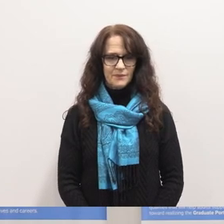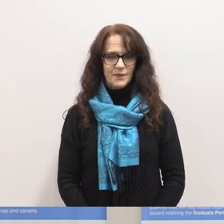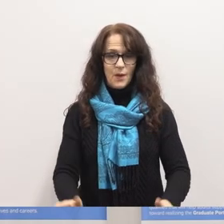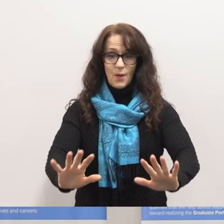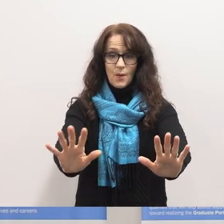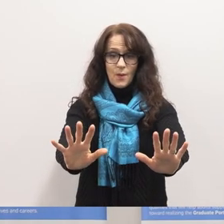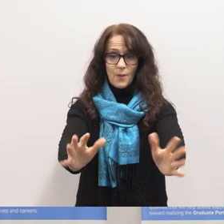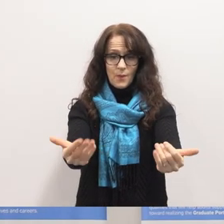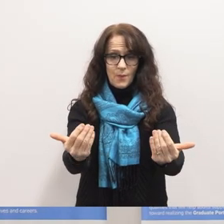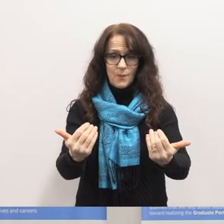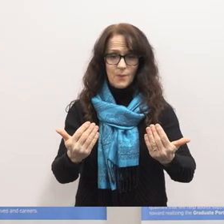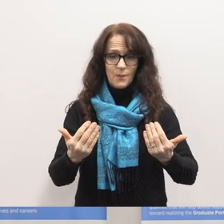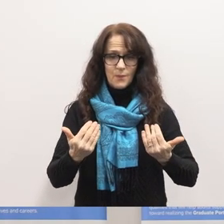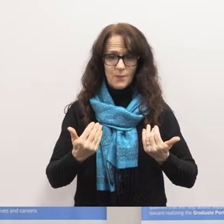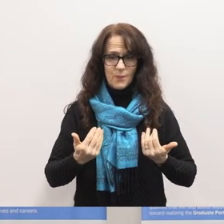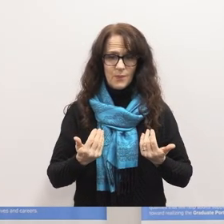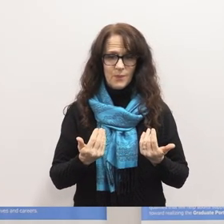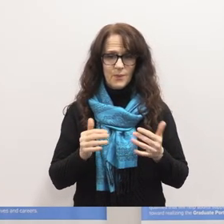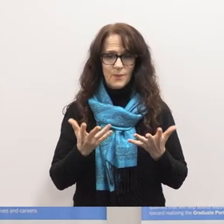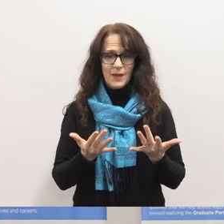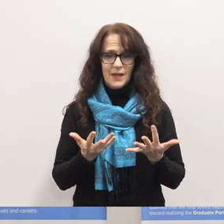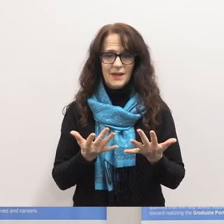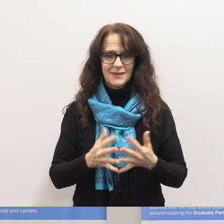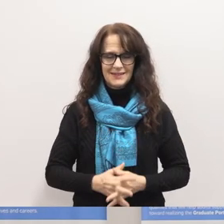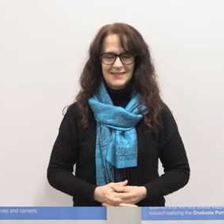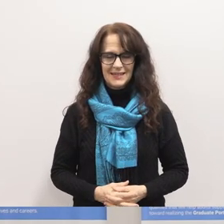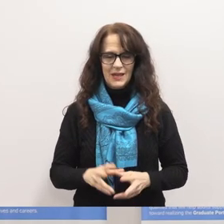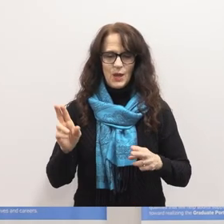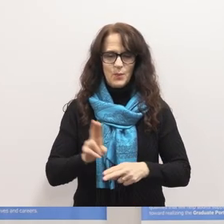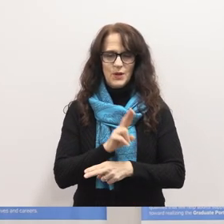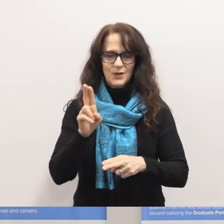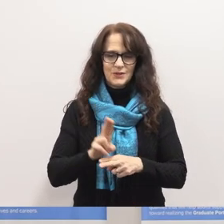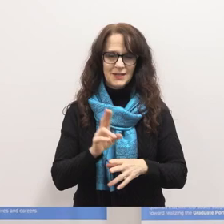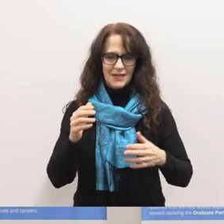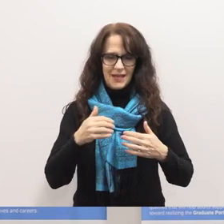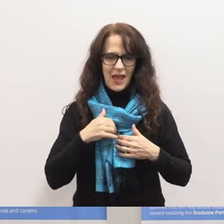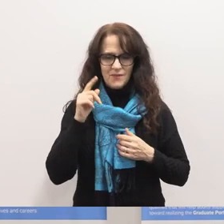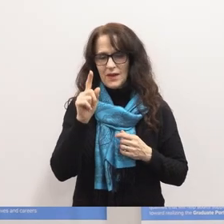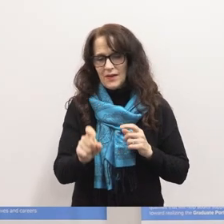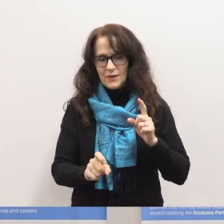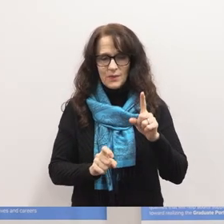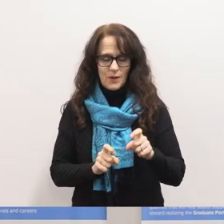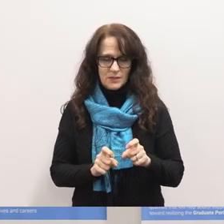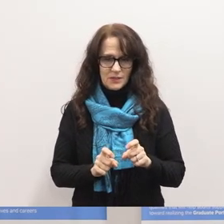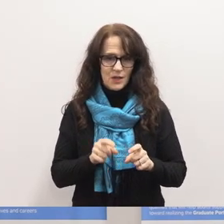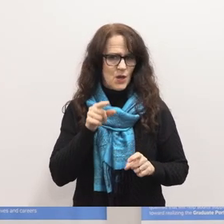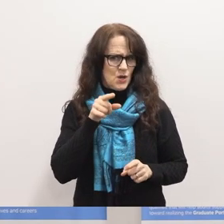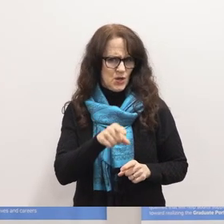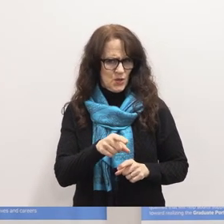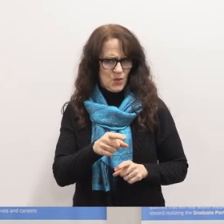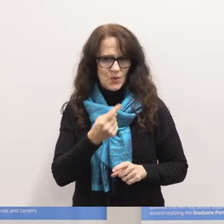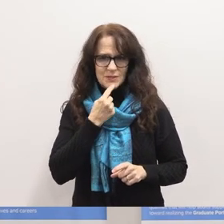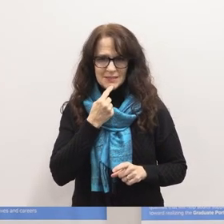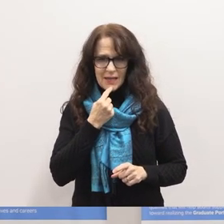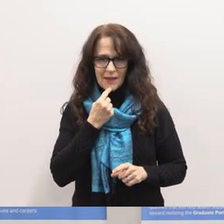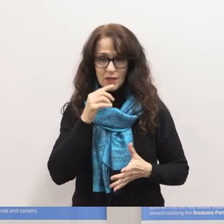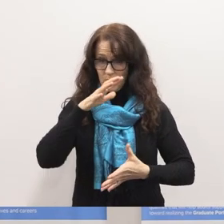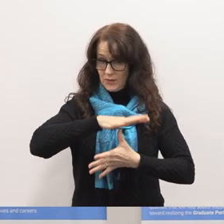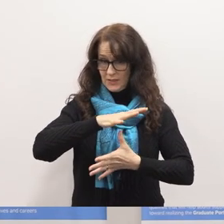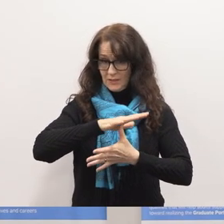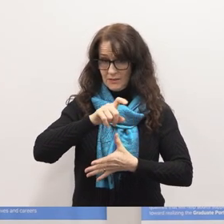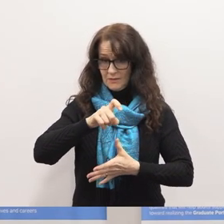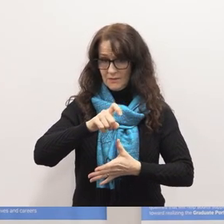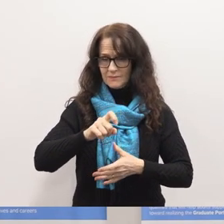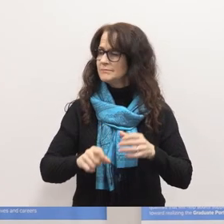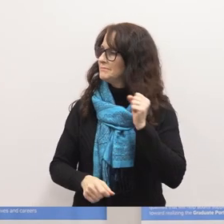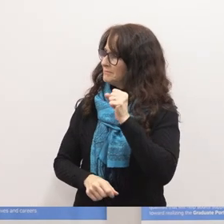But Trey, don't leave yet. Don't leave yet. We usually have questions. Now, did you mention that you're a senior?